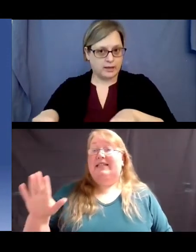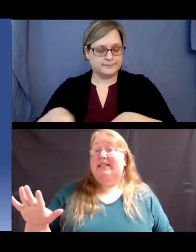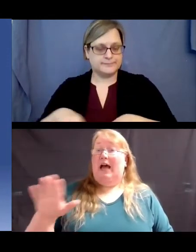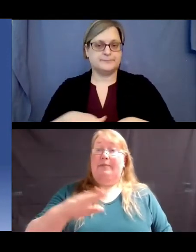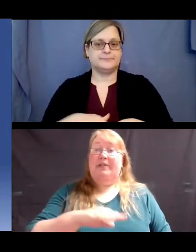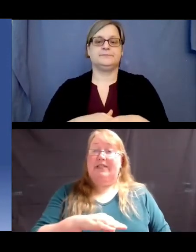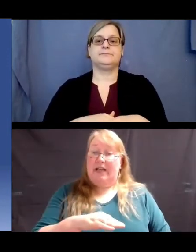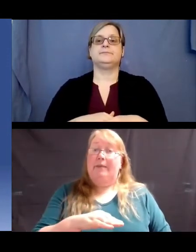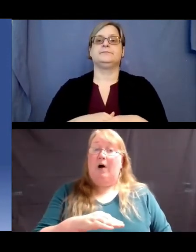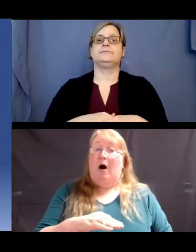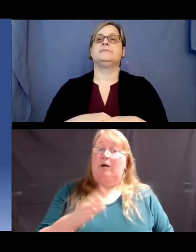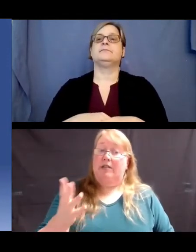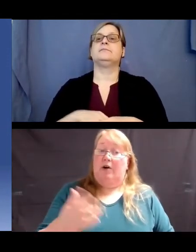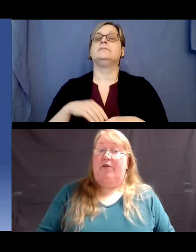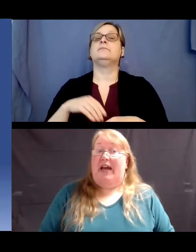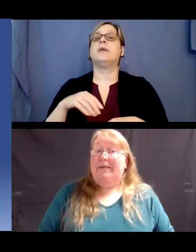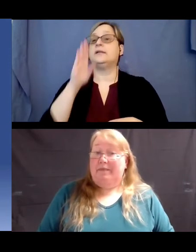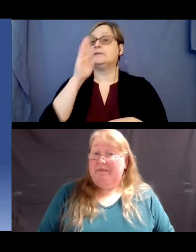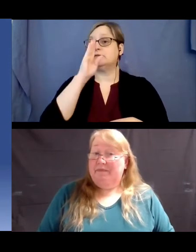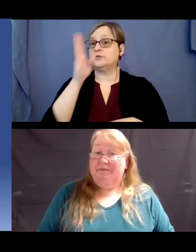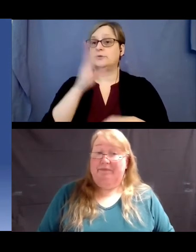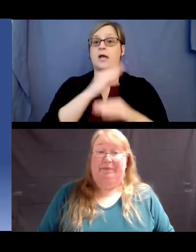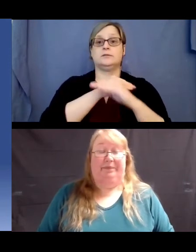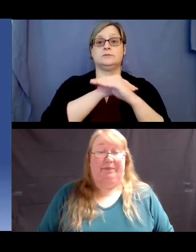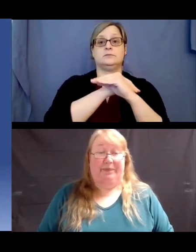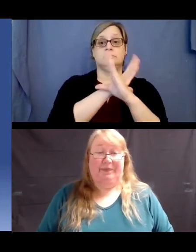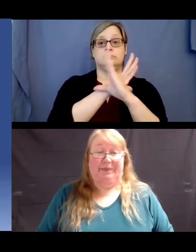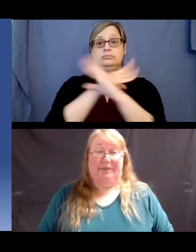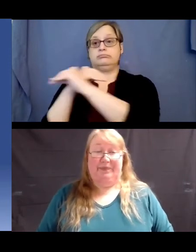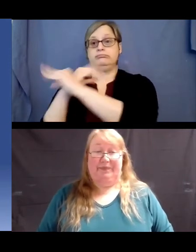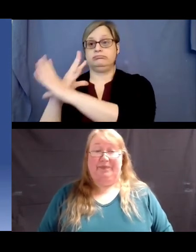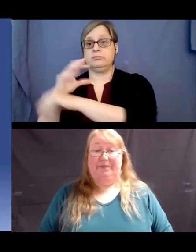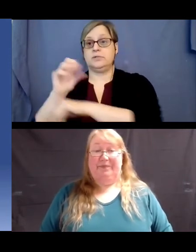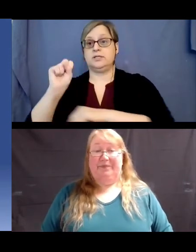And Skype to Skype calls are free.